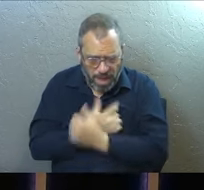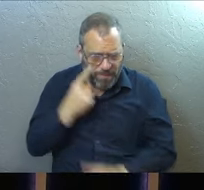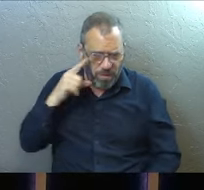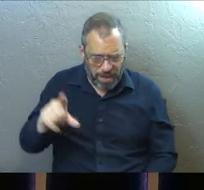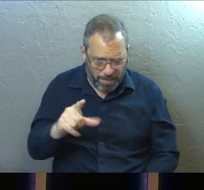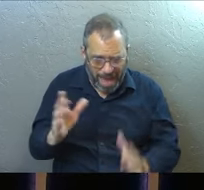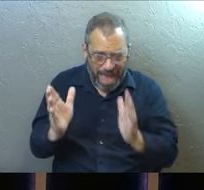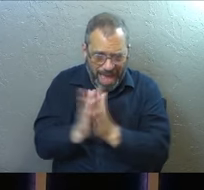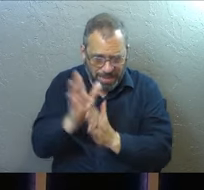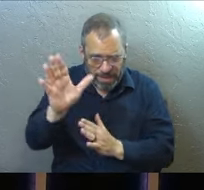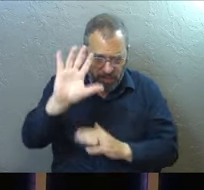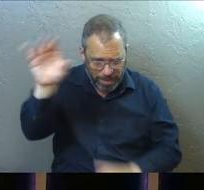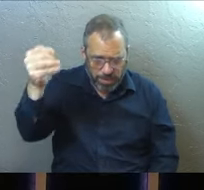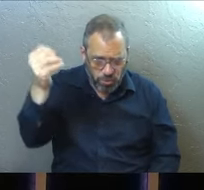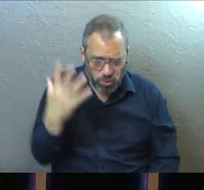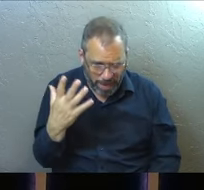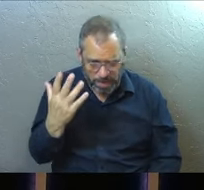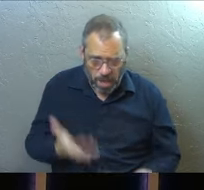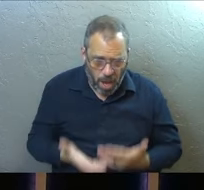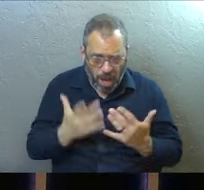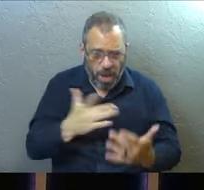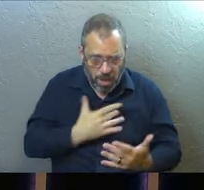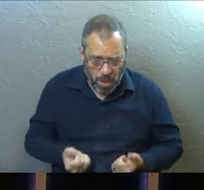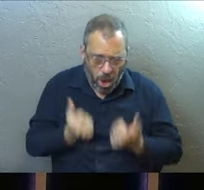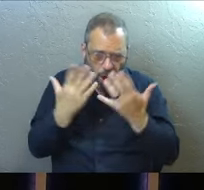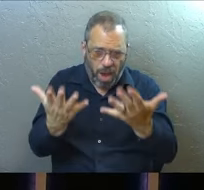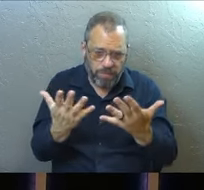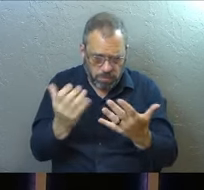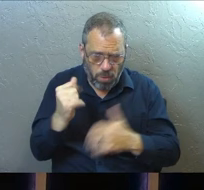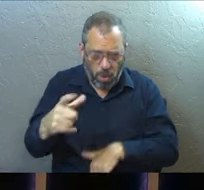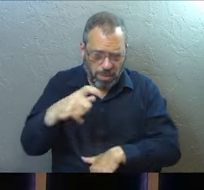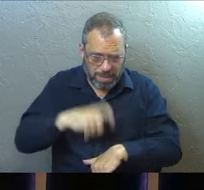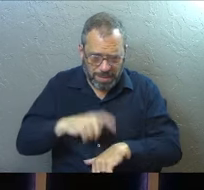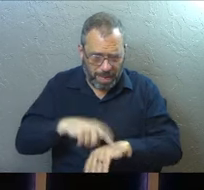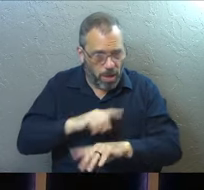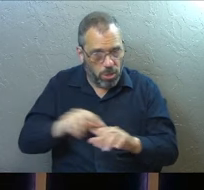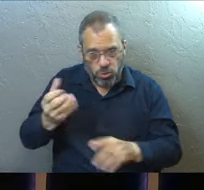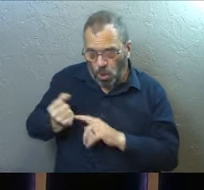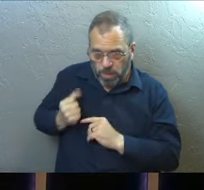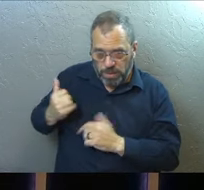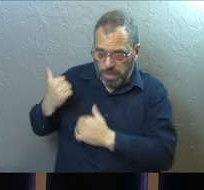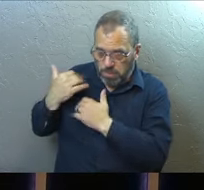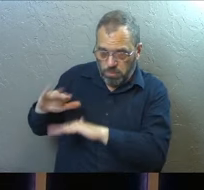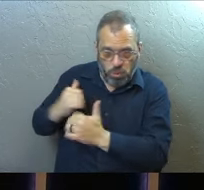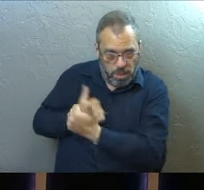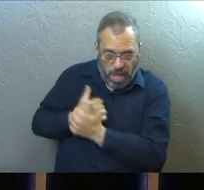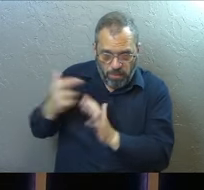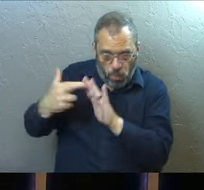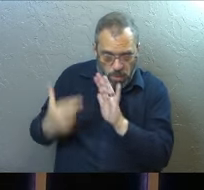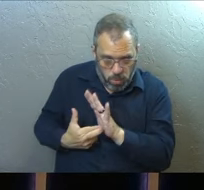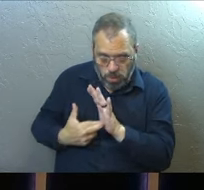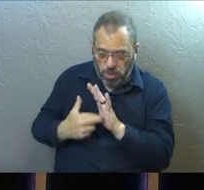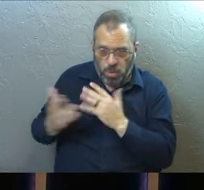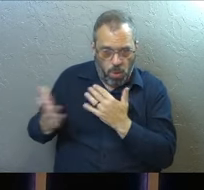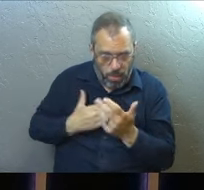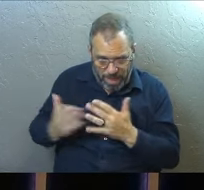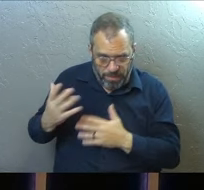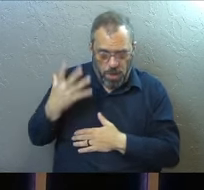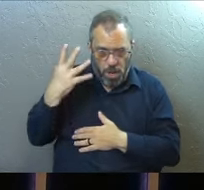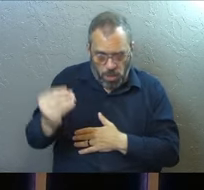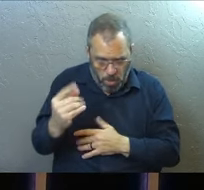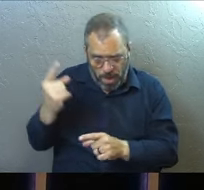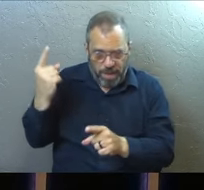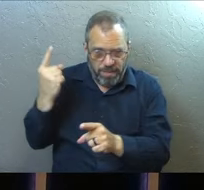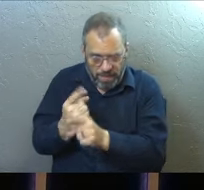for him by asking for his grace. Offer your heart to him at every moment. Don't restrict your love of him with rules or special devotions. Go out